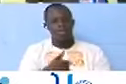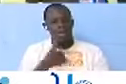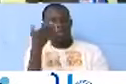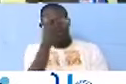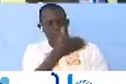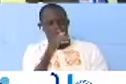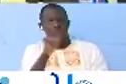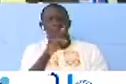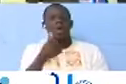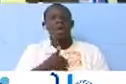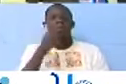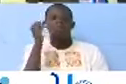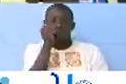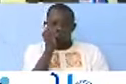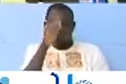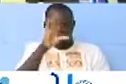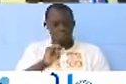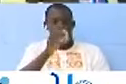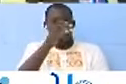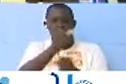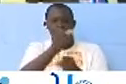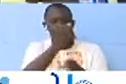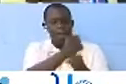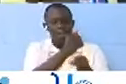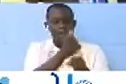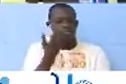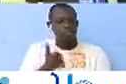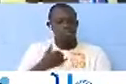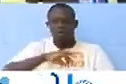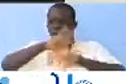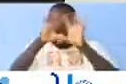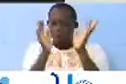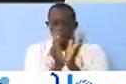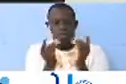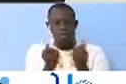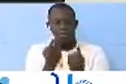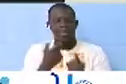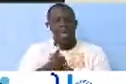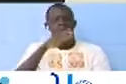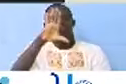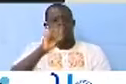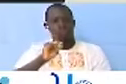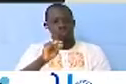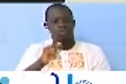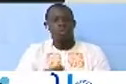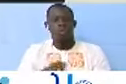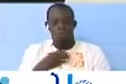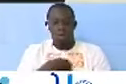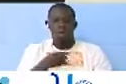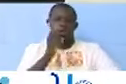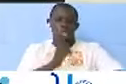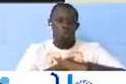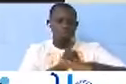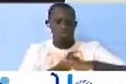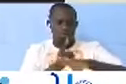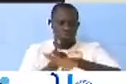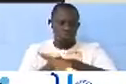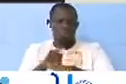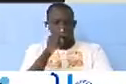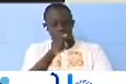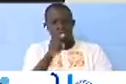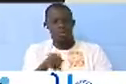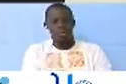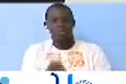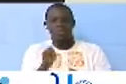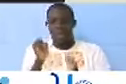What I always do is to help. That's all what I do. We would like to warn you that the investigations into the NIA are